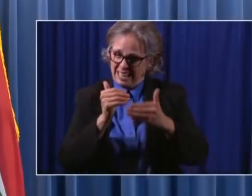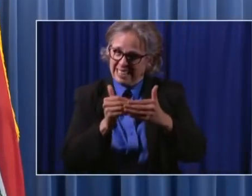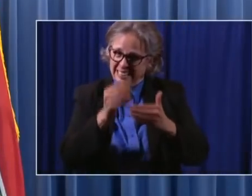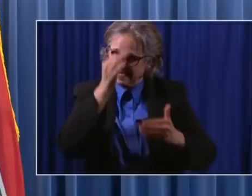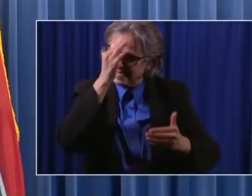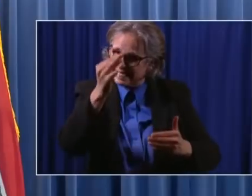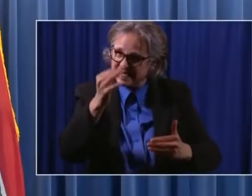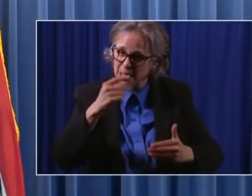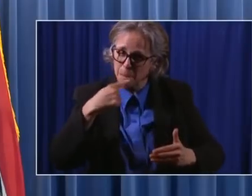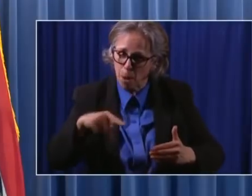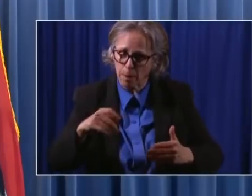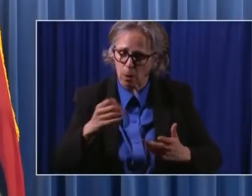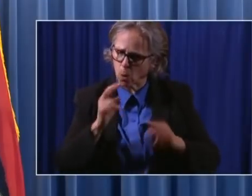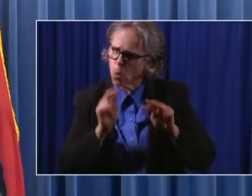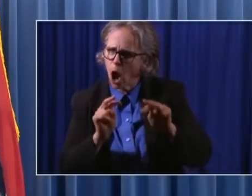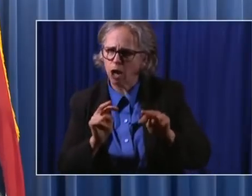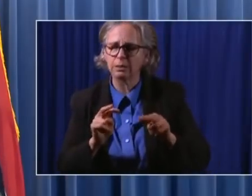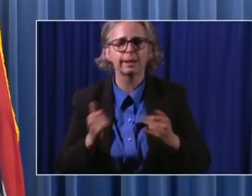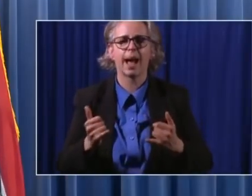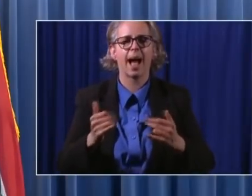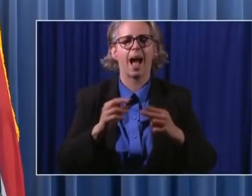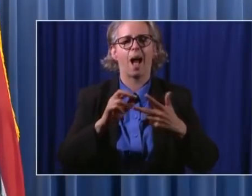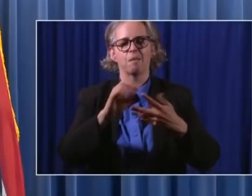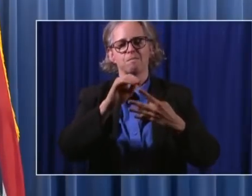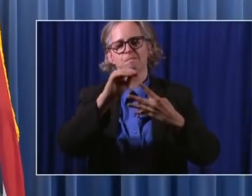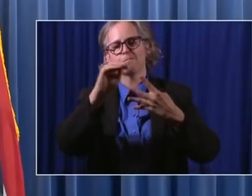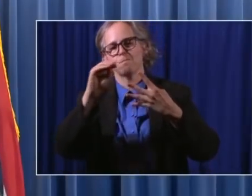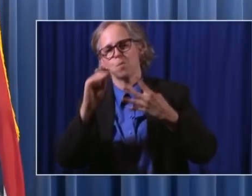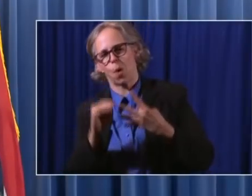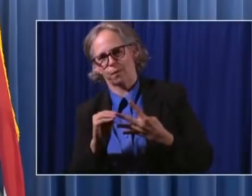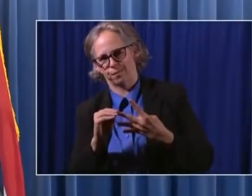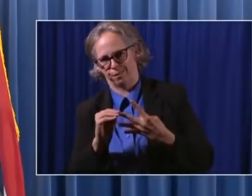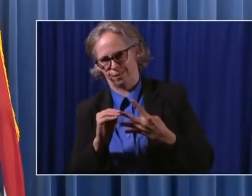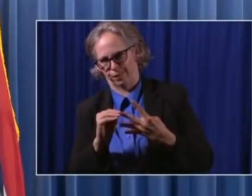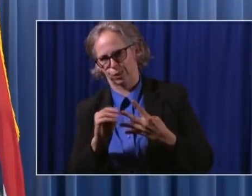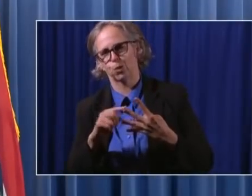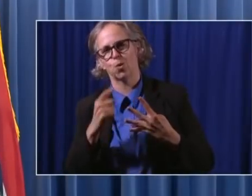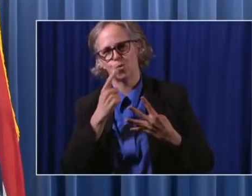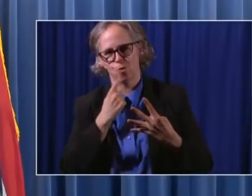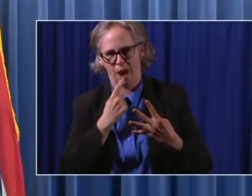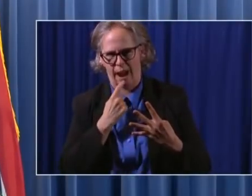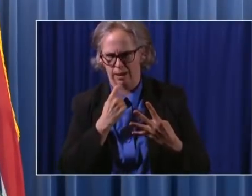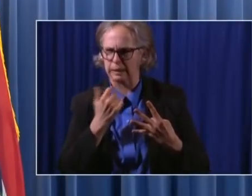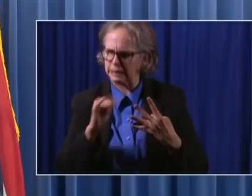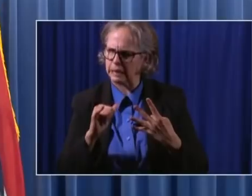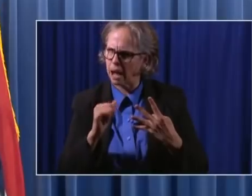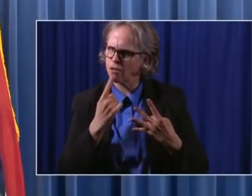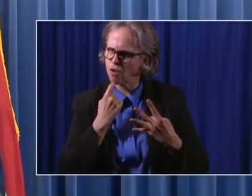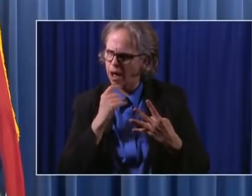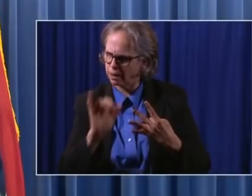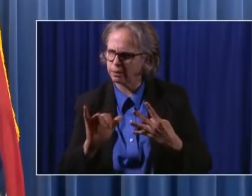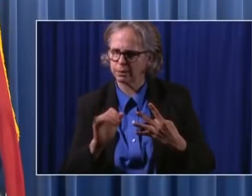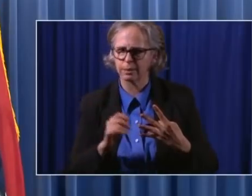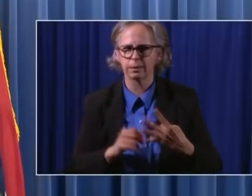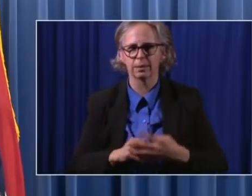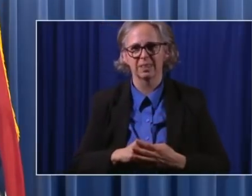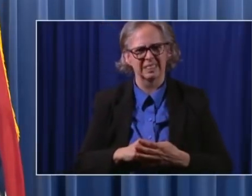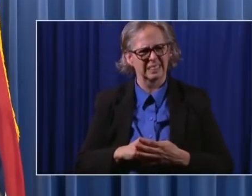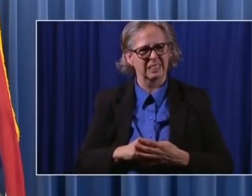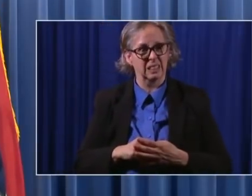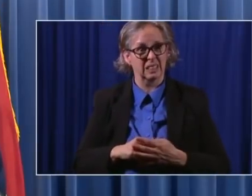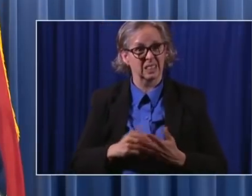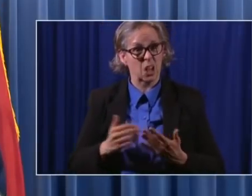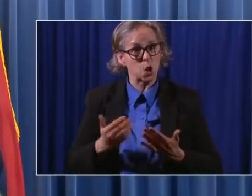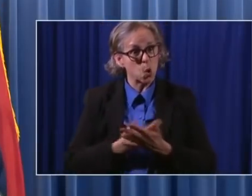list. However, the county continues to be red as it has been. The number of cases in Butler County is still increasing, but